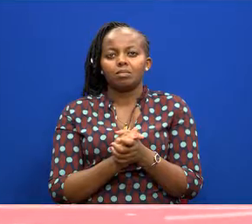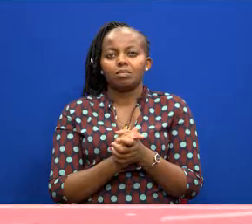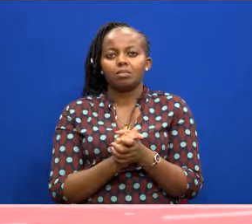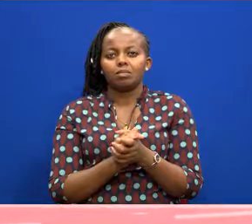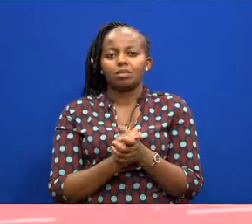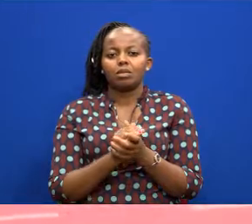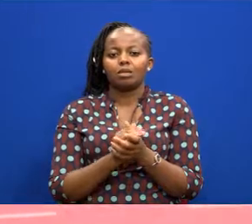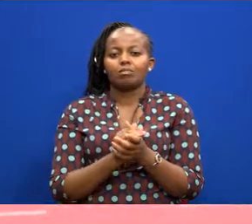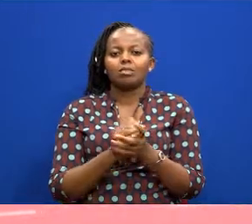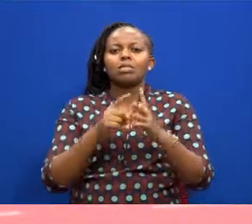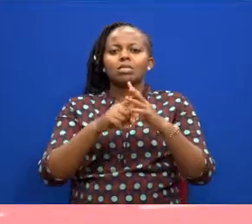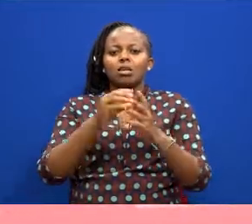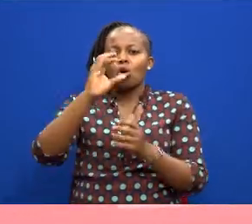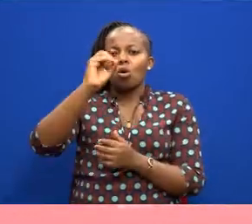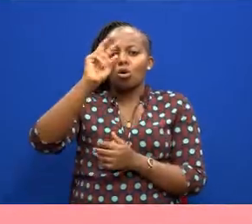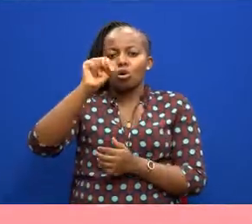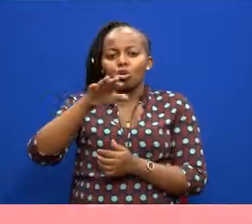Brilliant. On your mark.